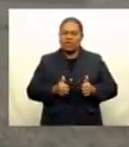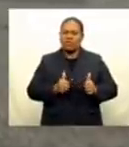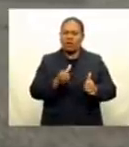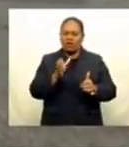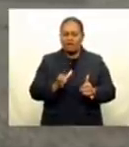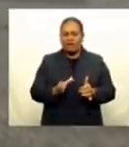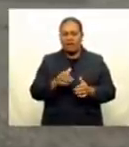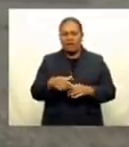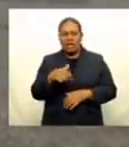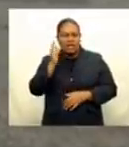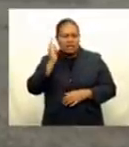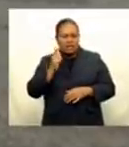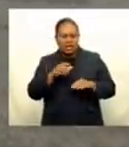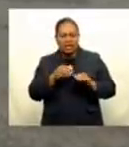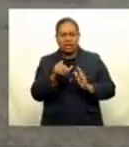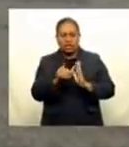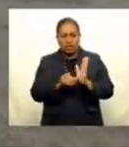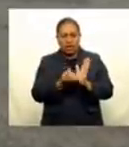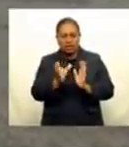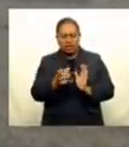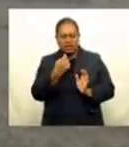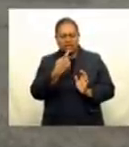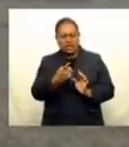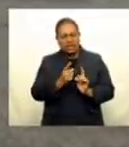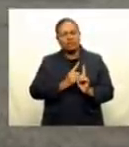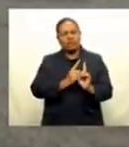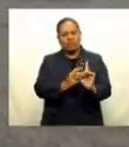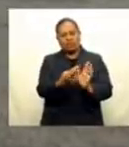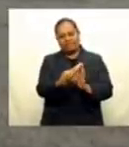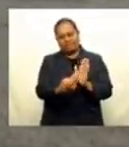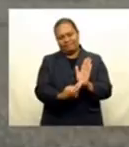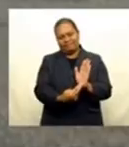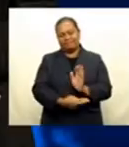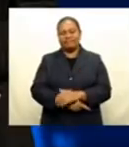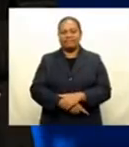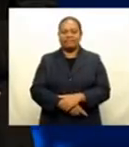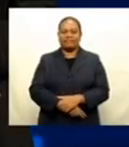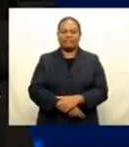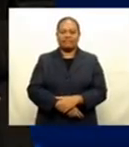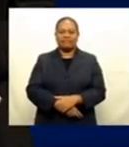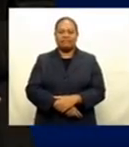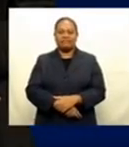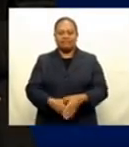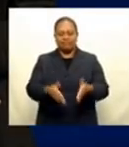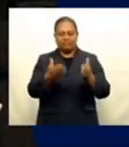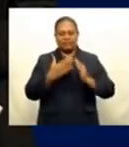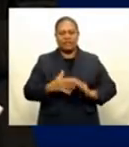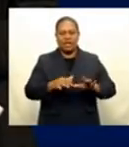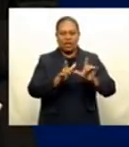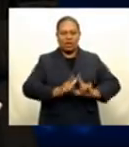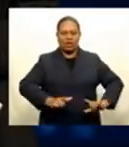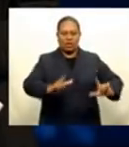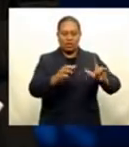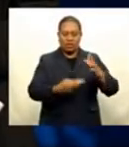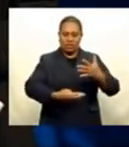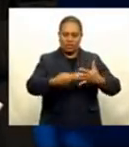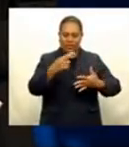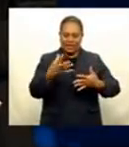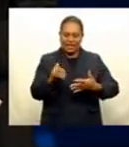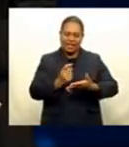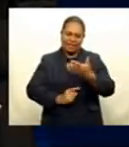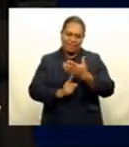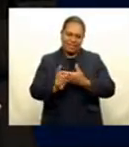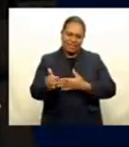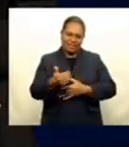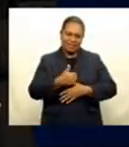and are willing to operate under strict protocols. Shweta Vandana, FBC News. Here, the local exchange rates are set early this morning.